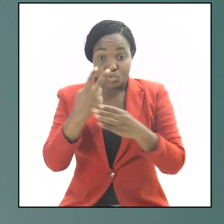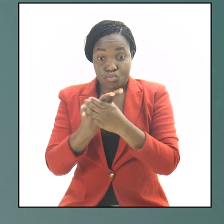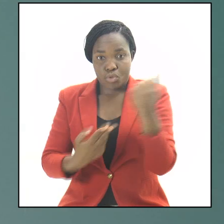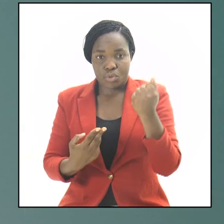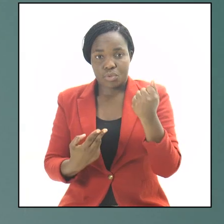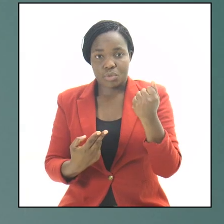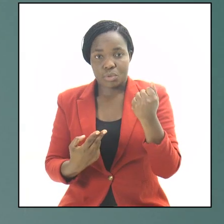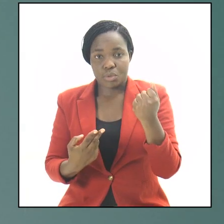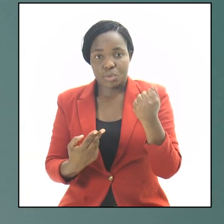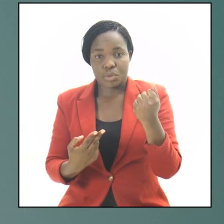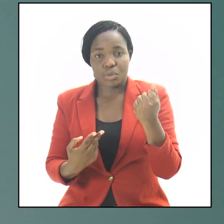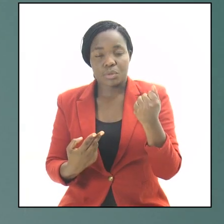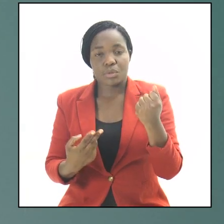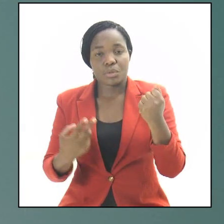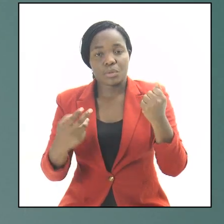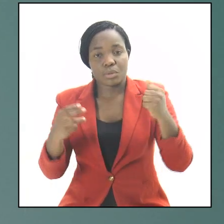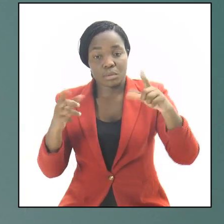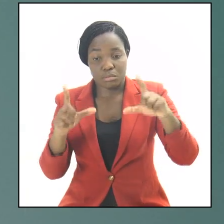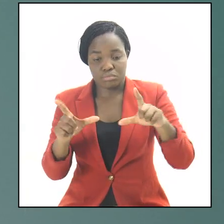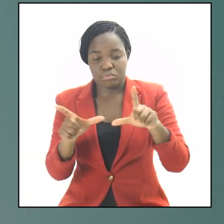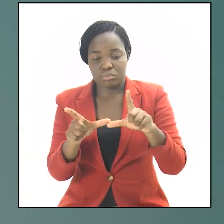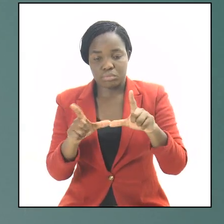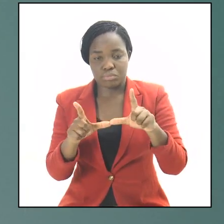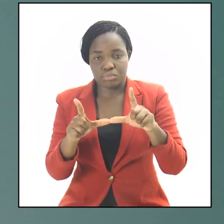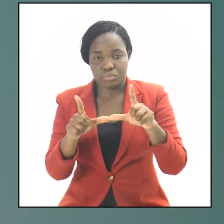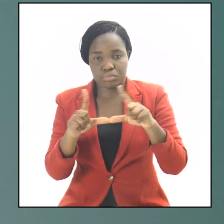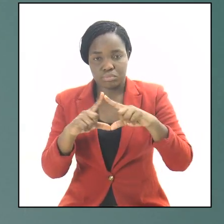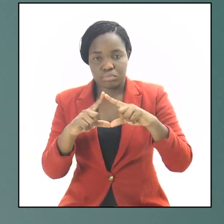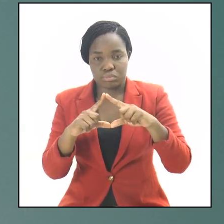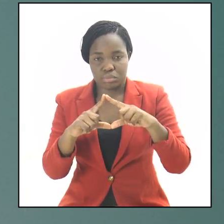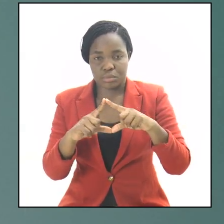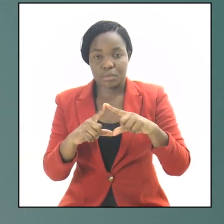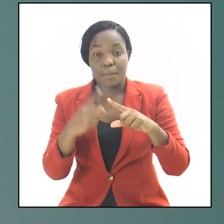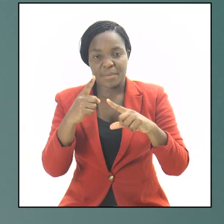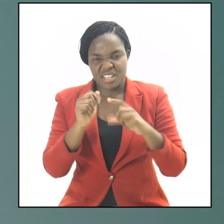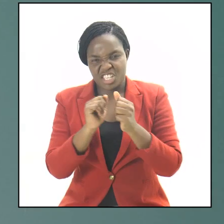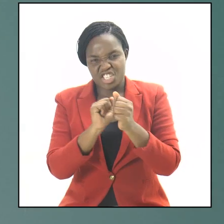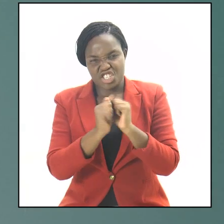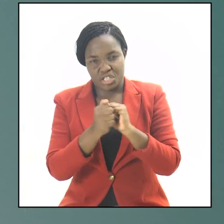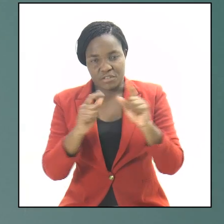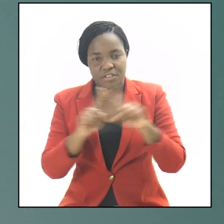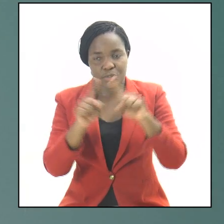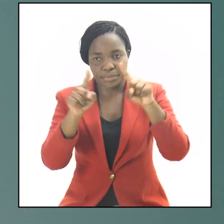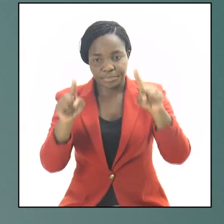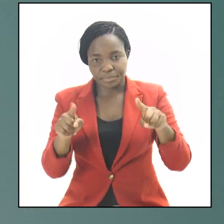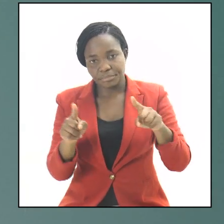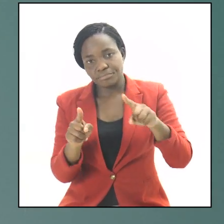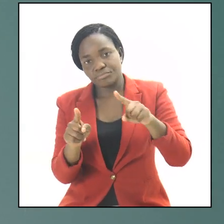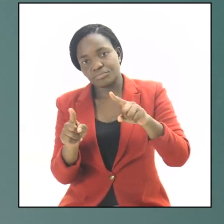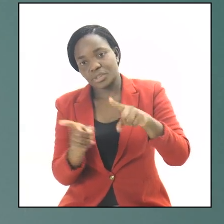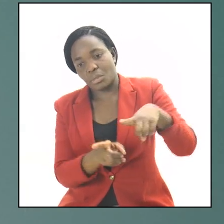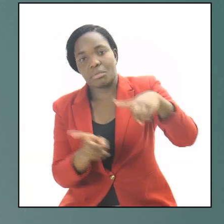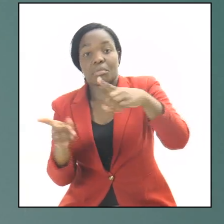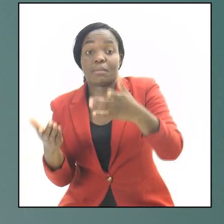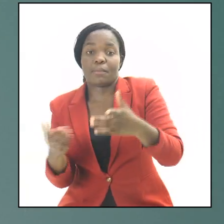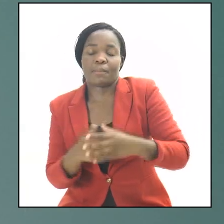triangles. The only thing that is different is the shape. Yes, I see it. So we can say